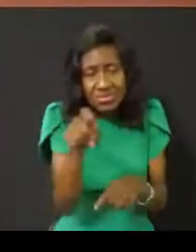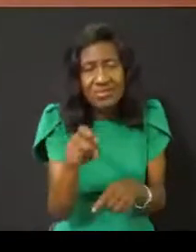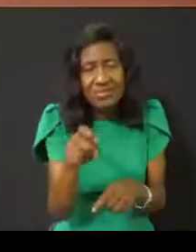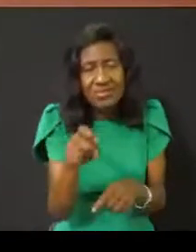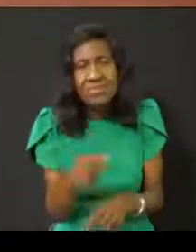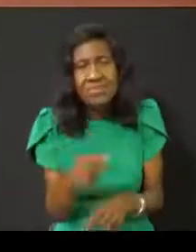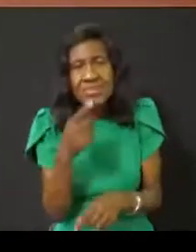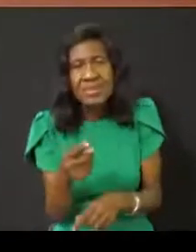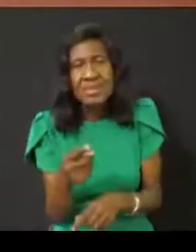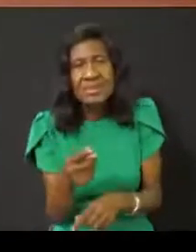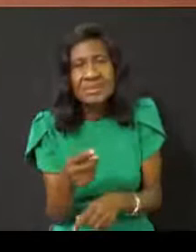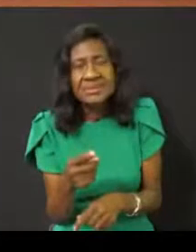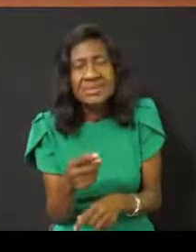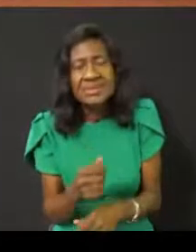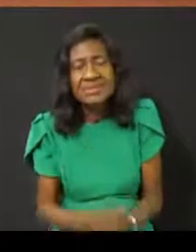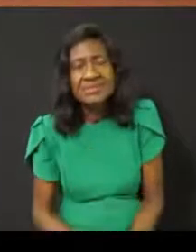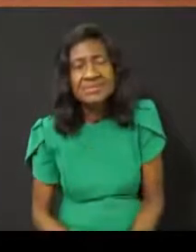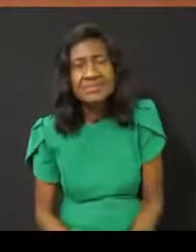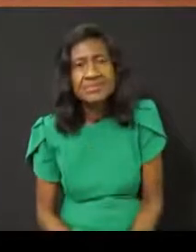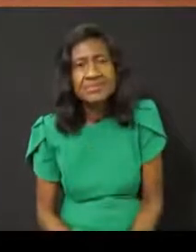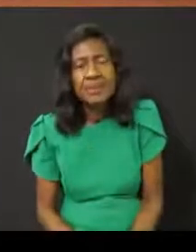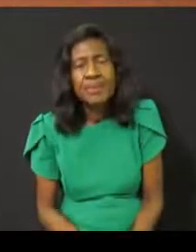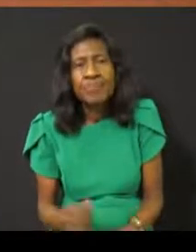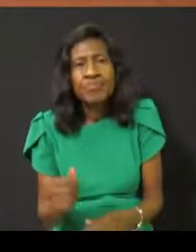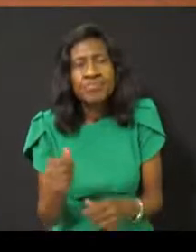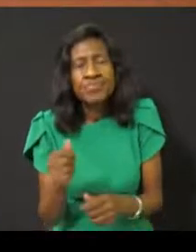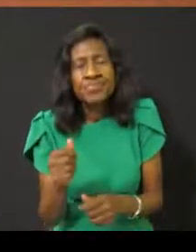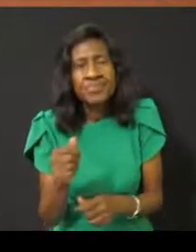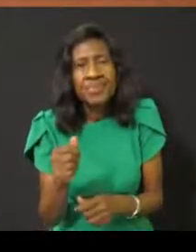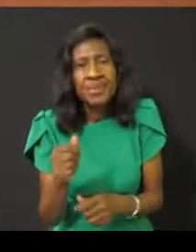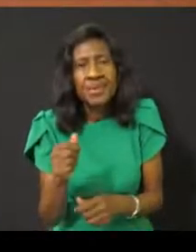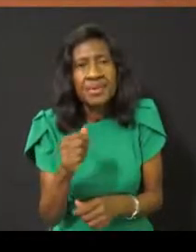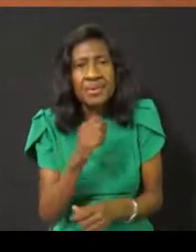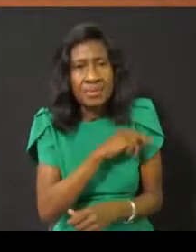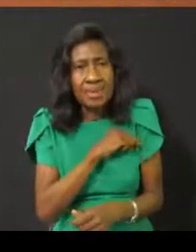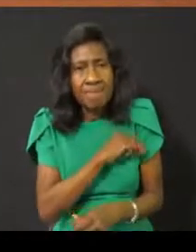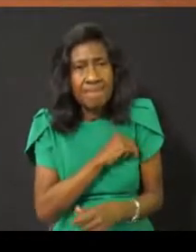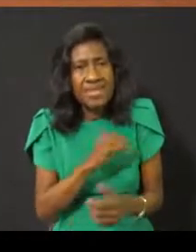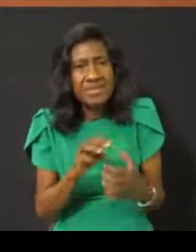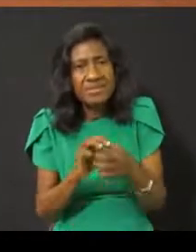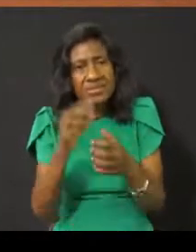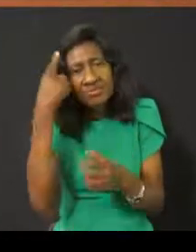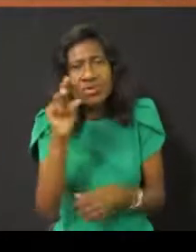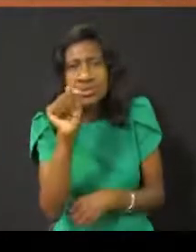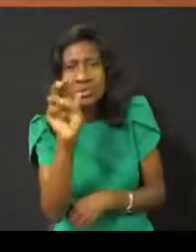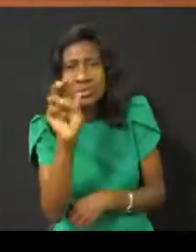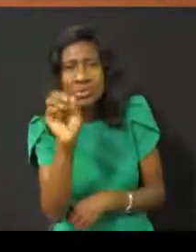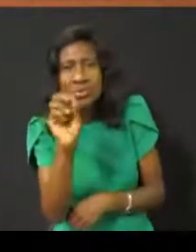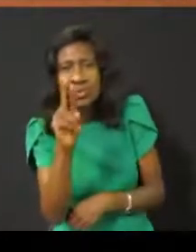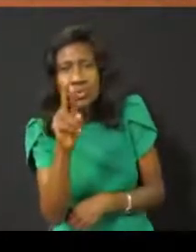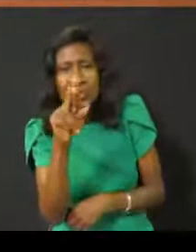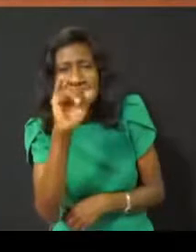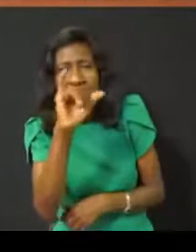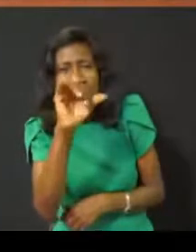I'm going to let you speak first. I will add anything I think I need to. I think that the